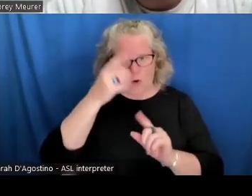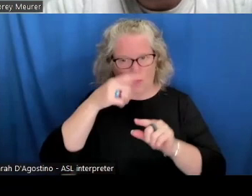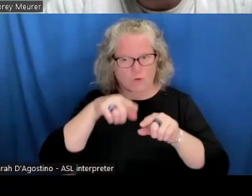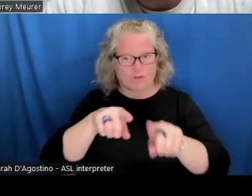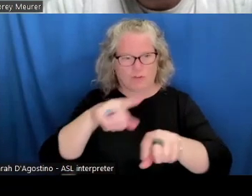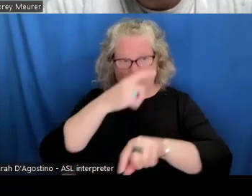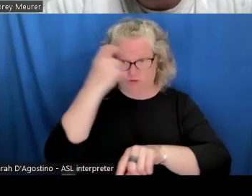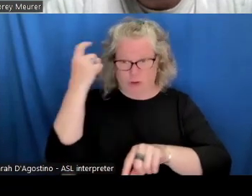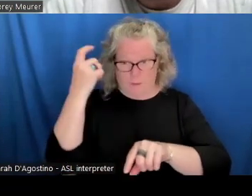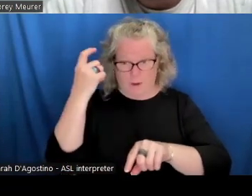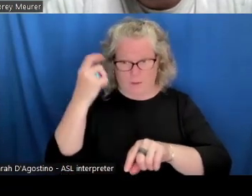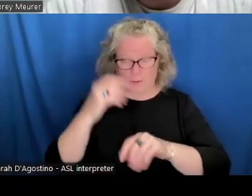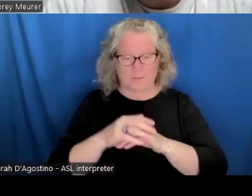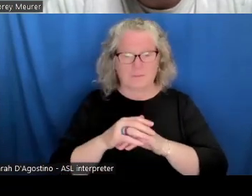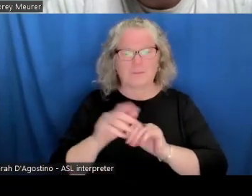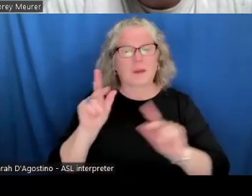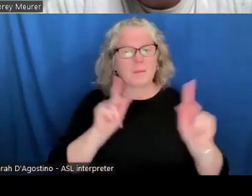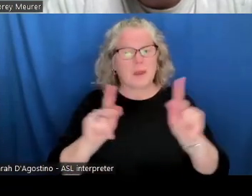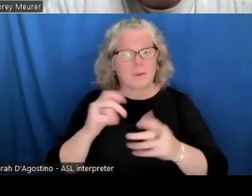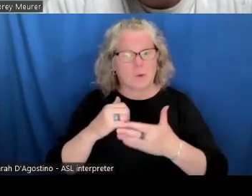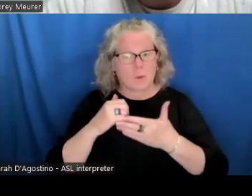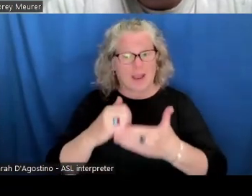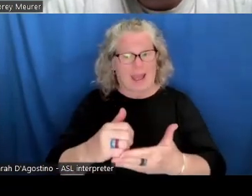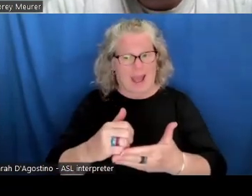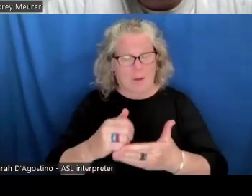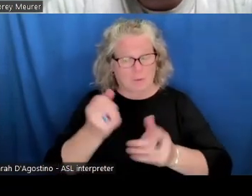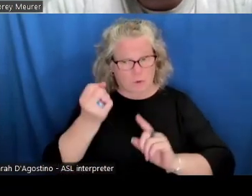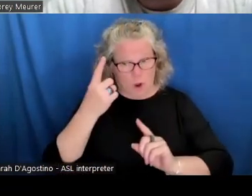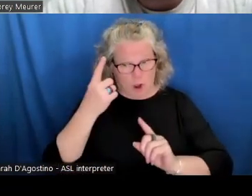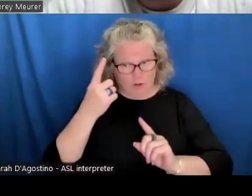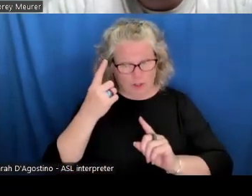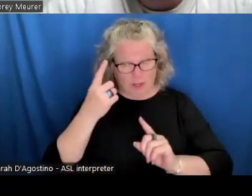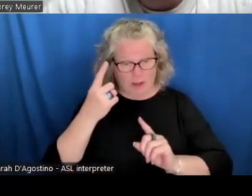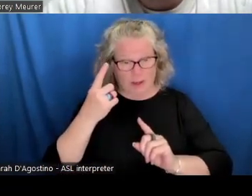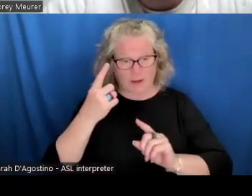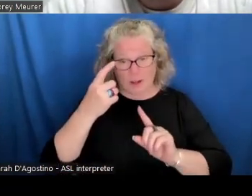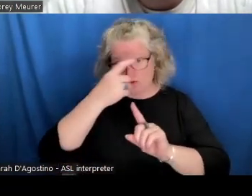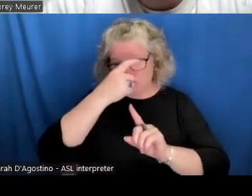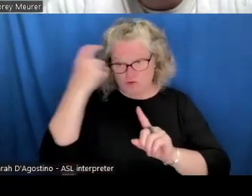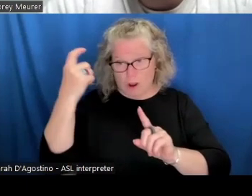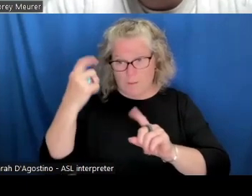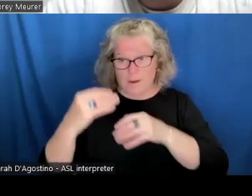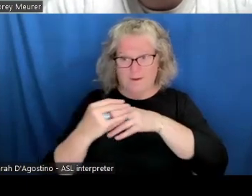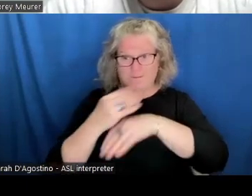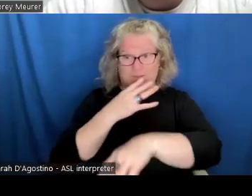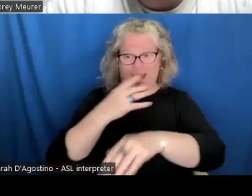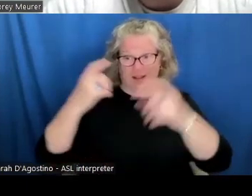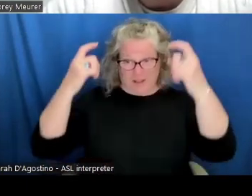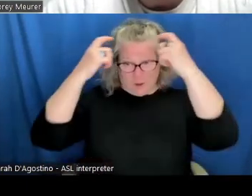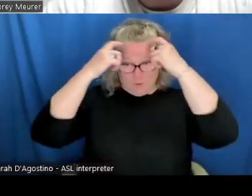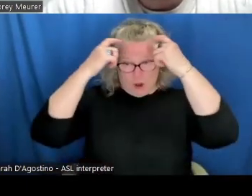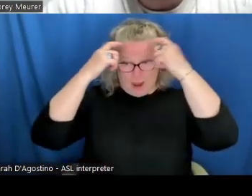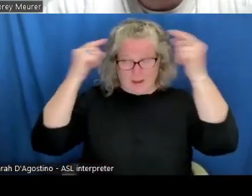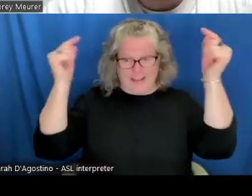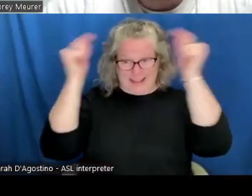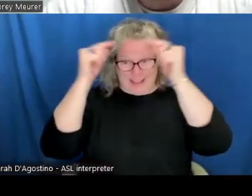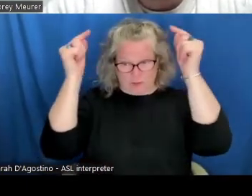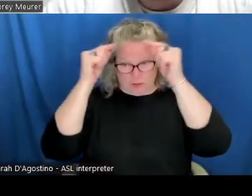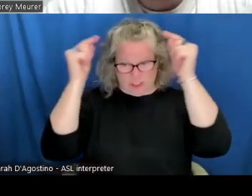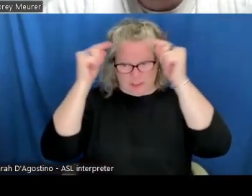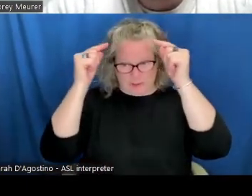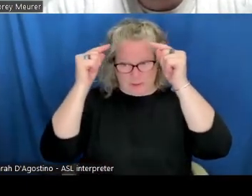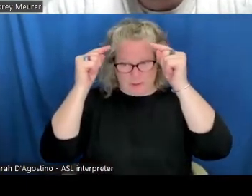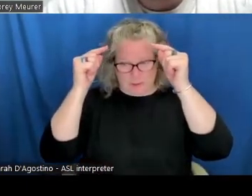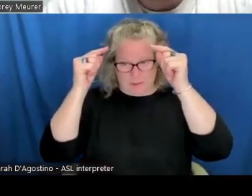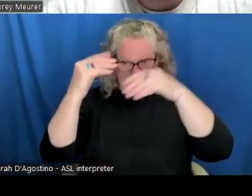help people understand the injury trauma creates in the brain and help them understand how that impacts the way they respond to